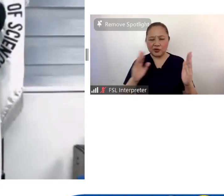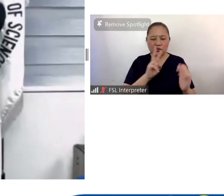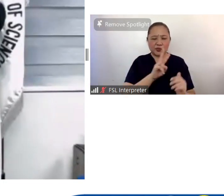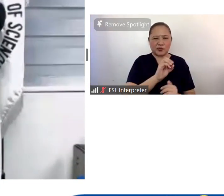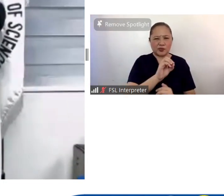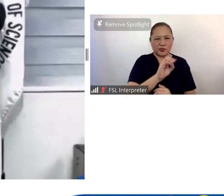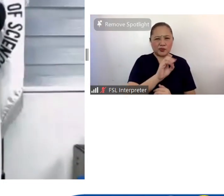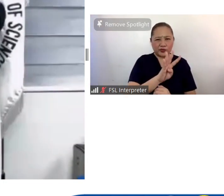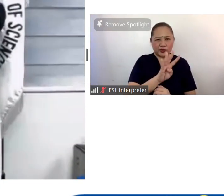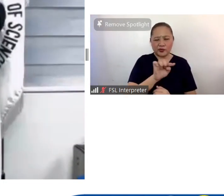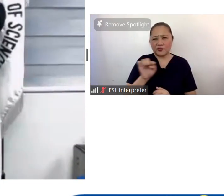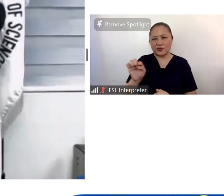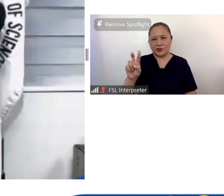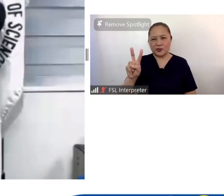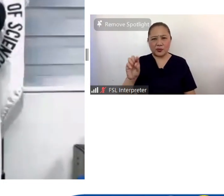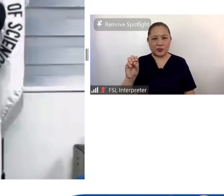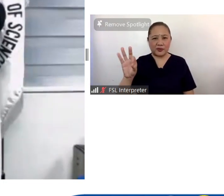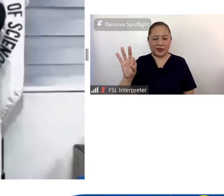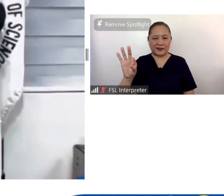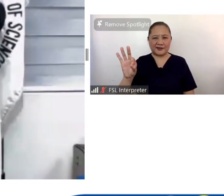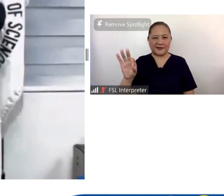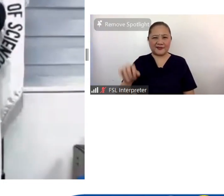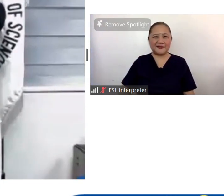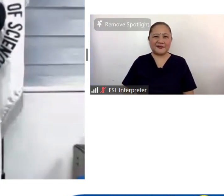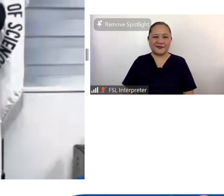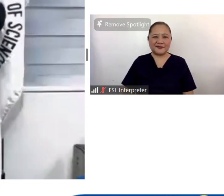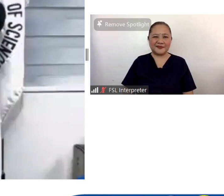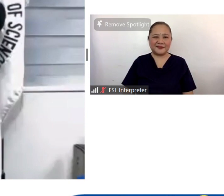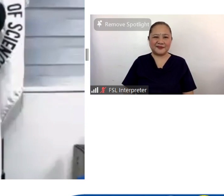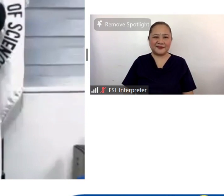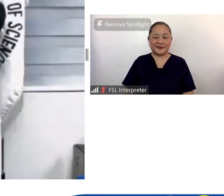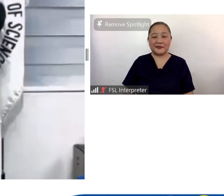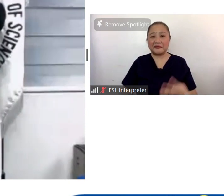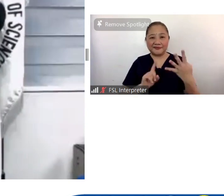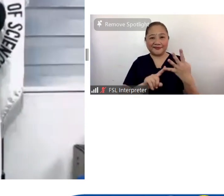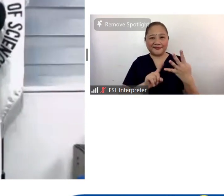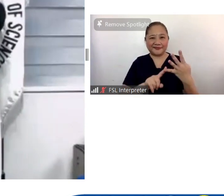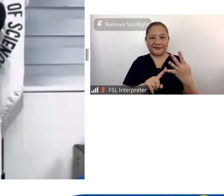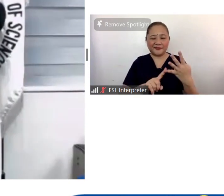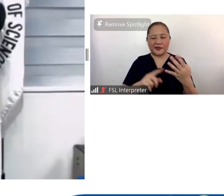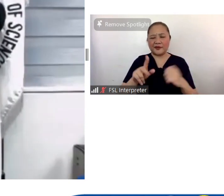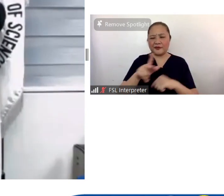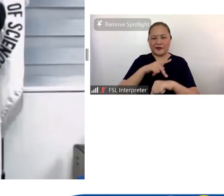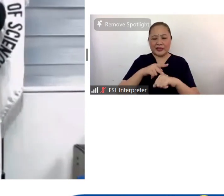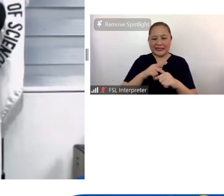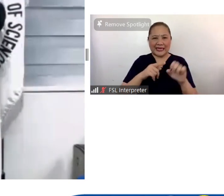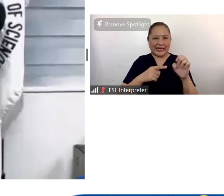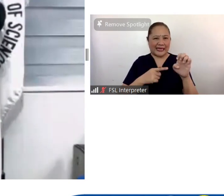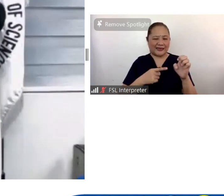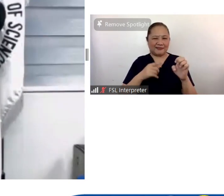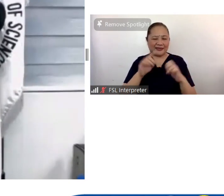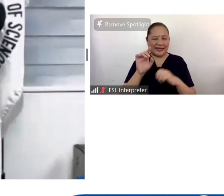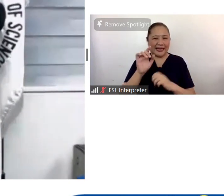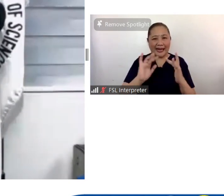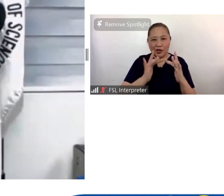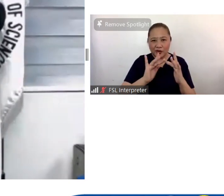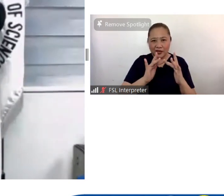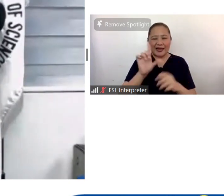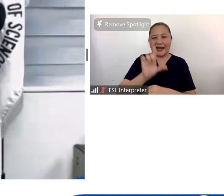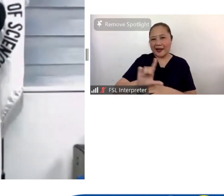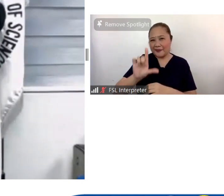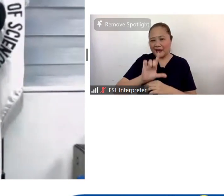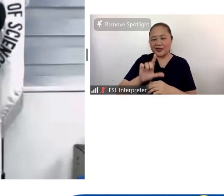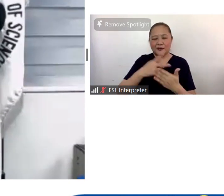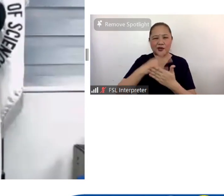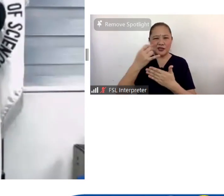about 2009. And fourth, the Philippine e-library project, which I led at that time, was